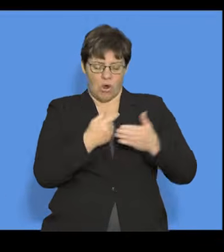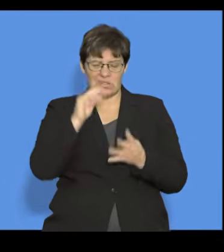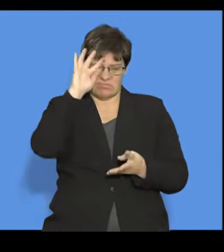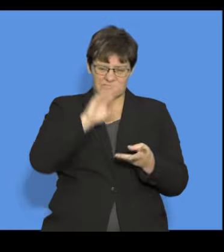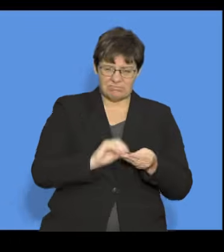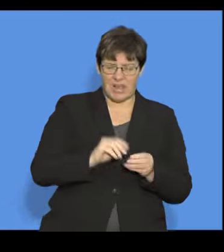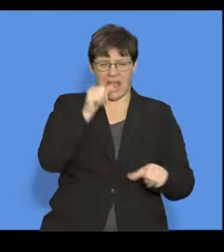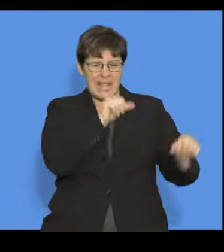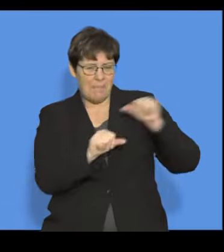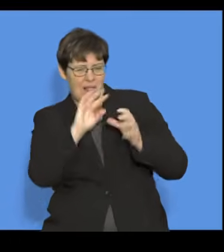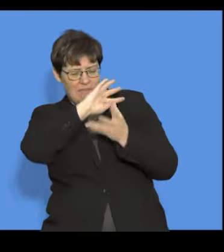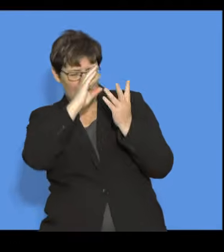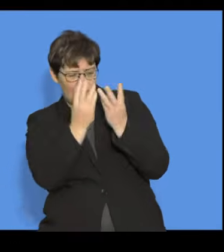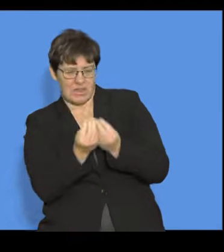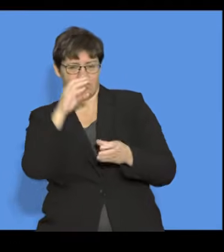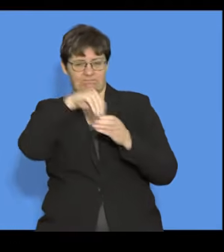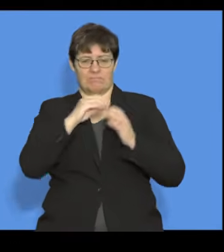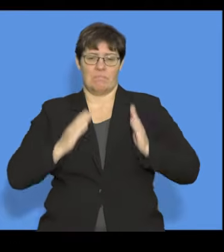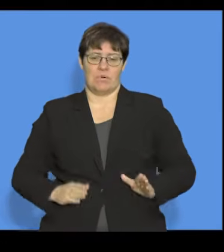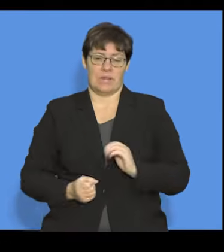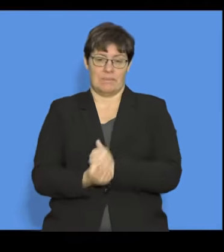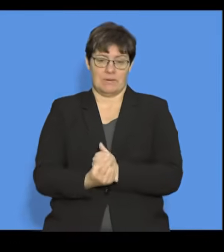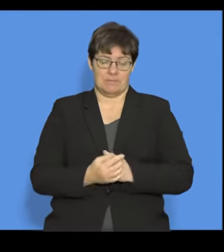all the chemical reactions that take place in the body.